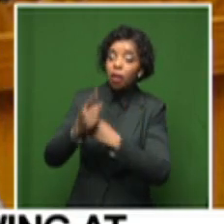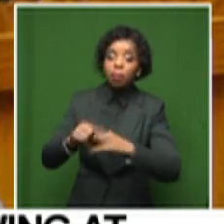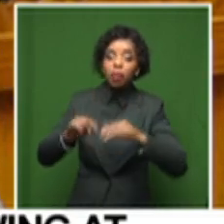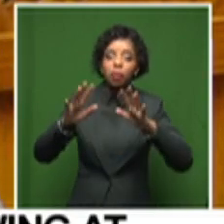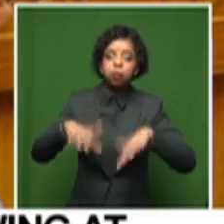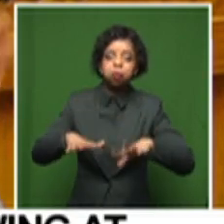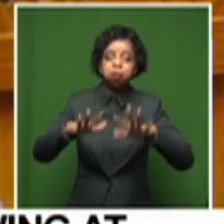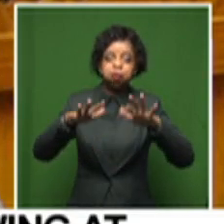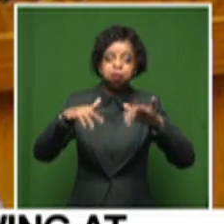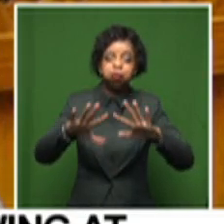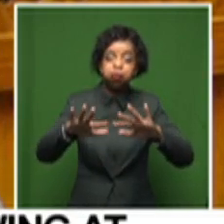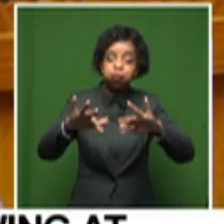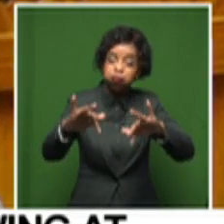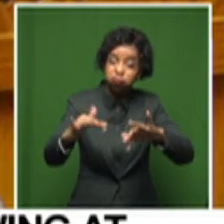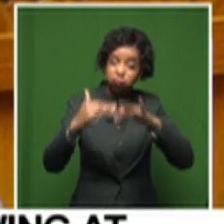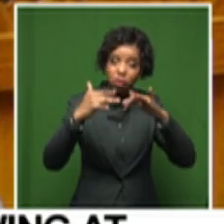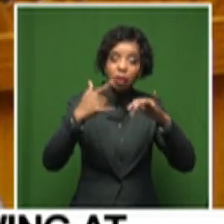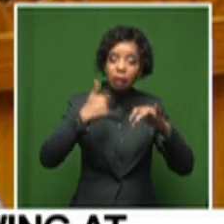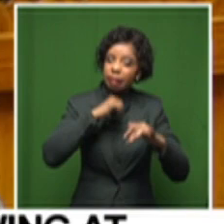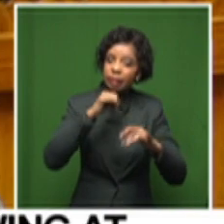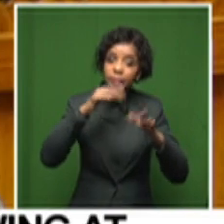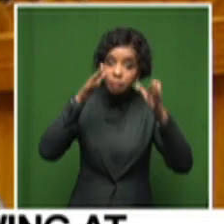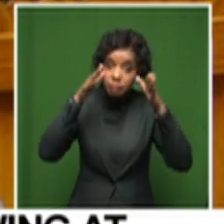you, just keep going into the water.